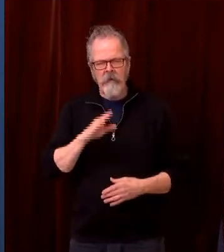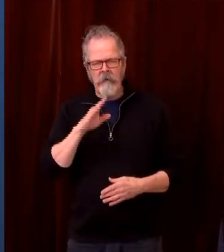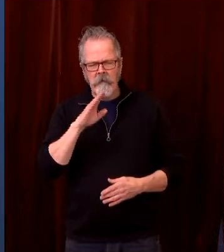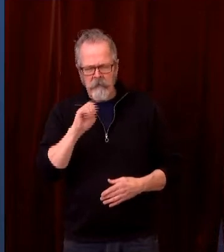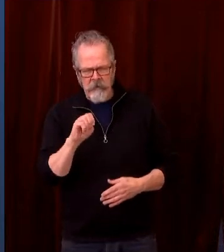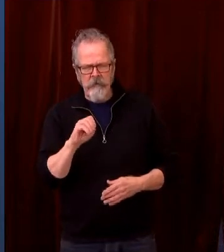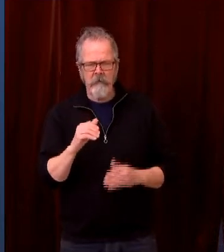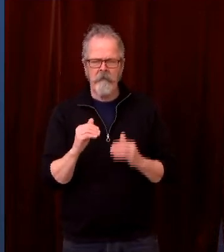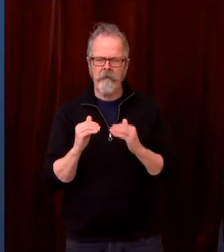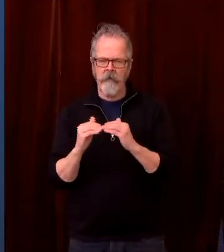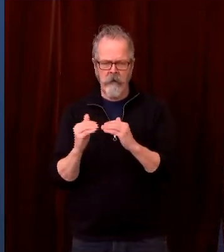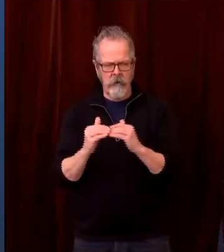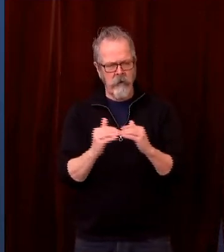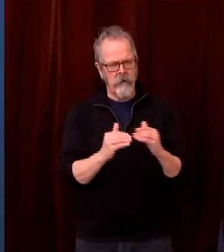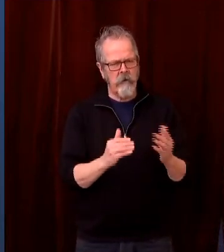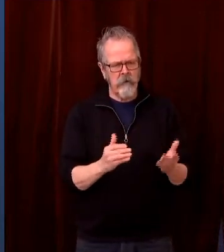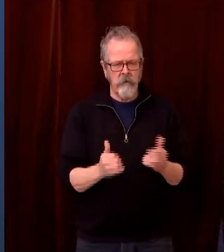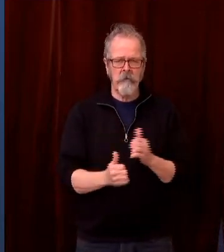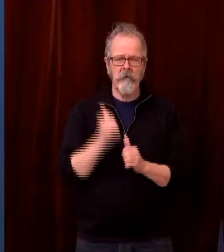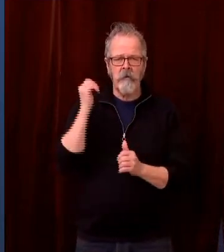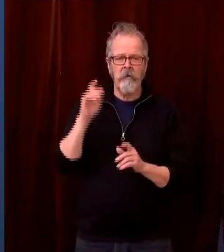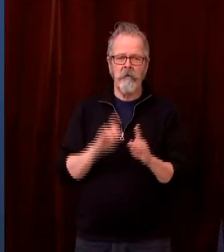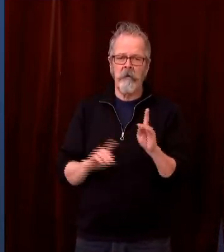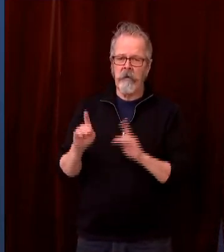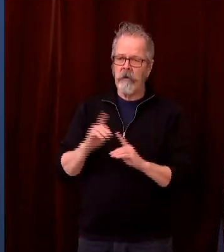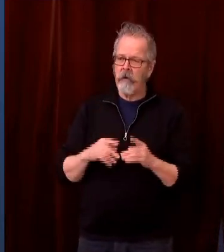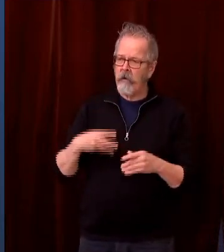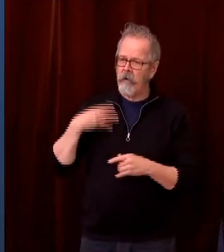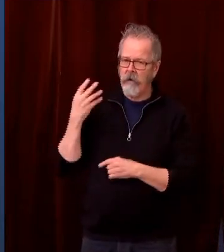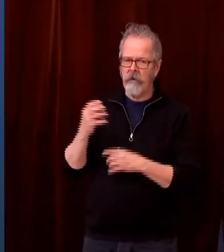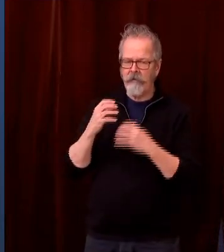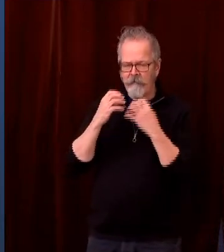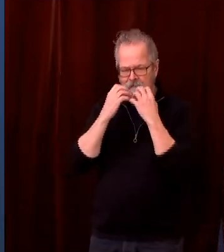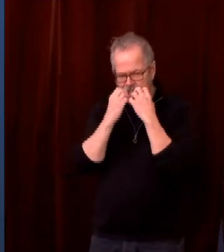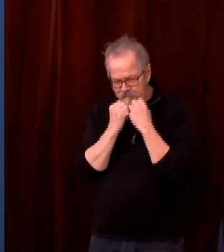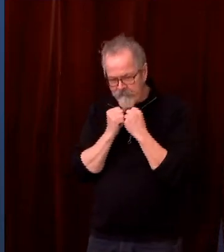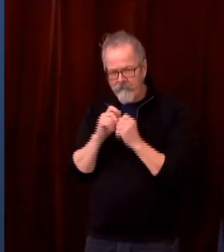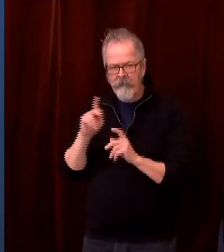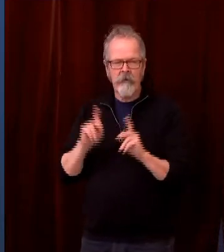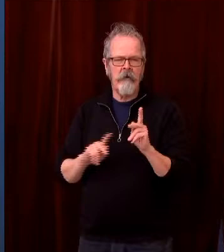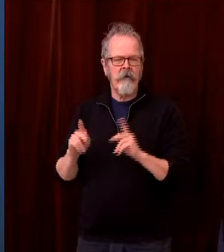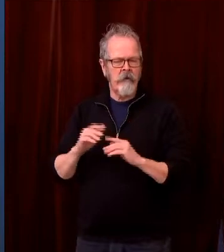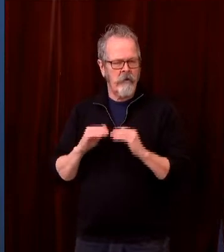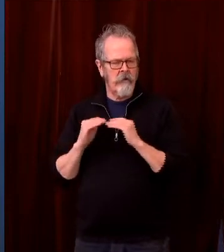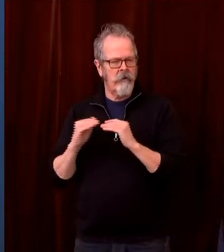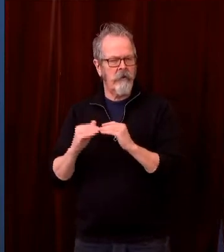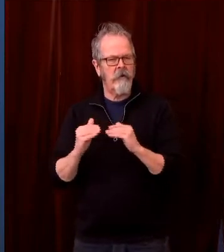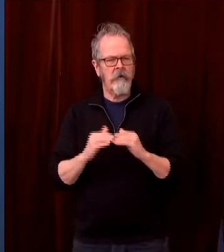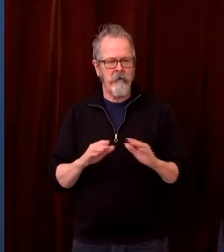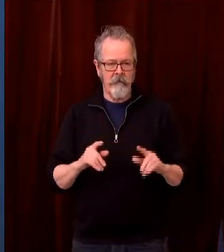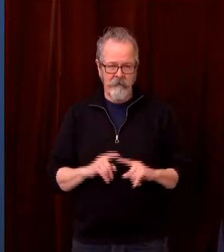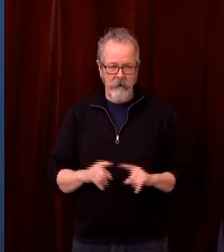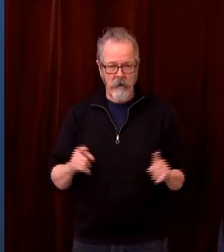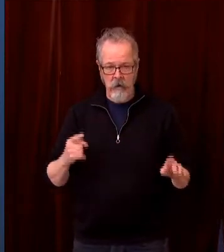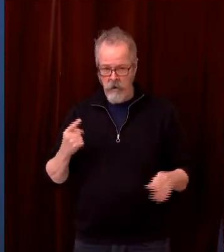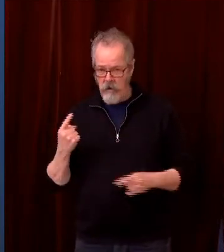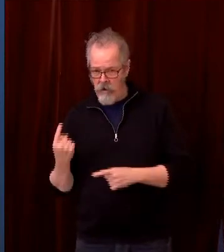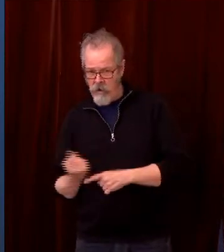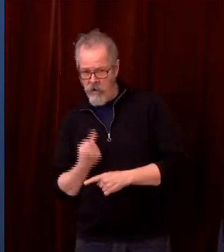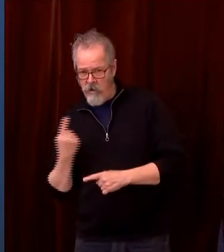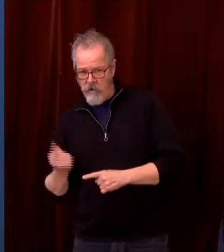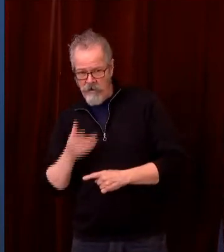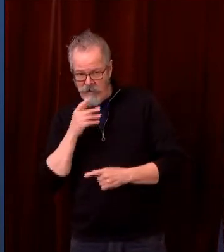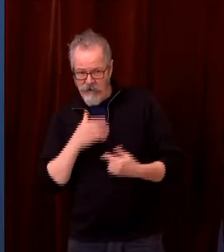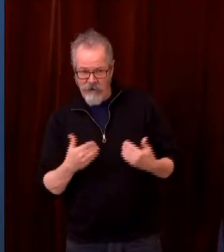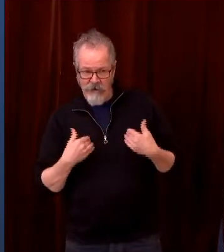Washingtonians will. But it's like everything else, there'll be somebody who didn't get the memo who's not helping, but that's not gonna stop